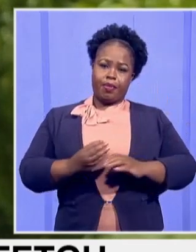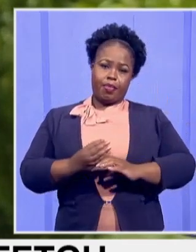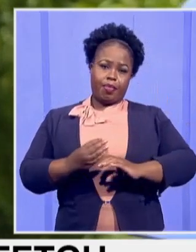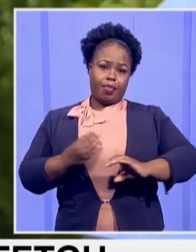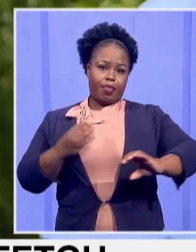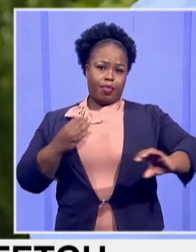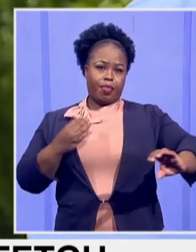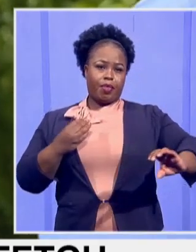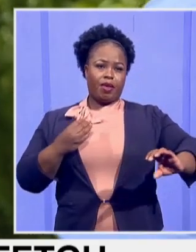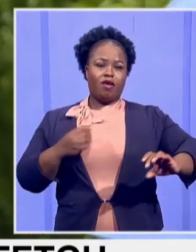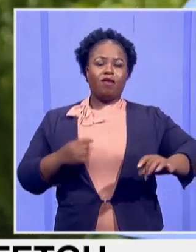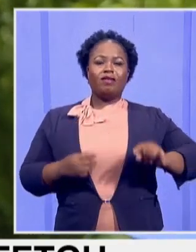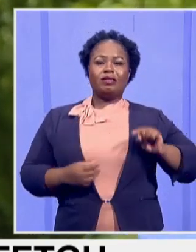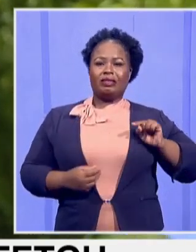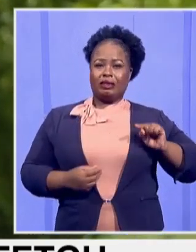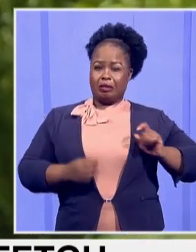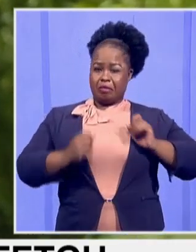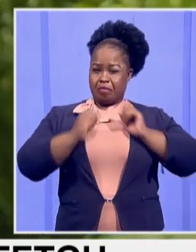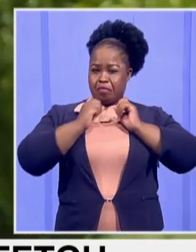distribution pumps.